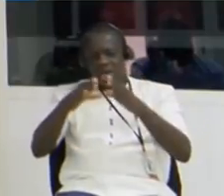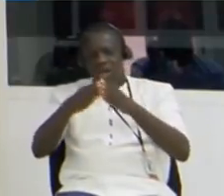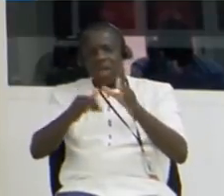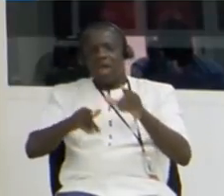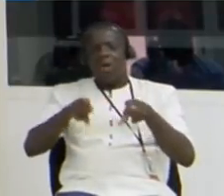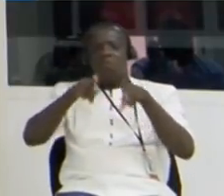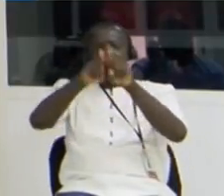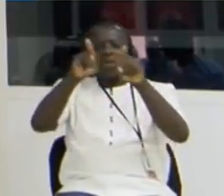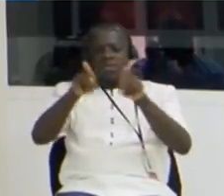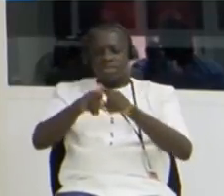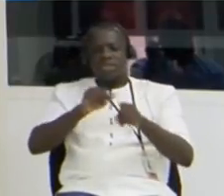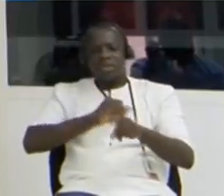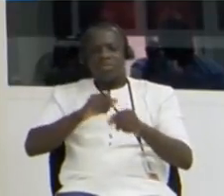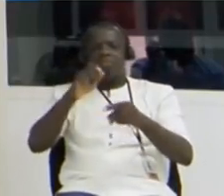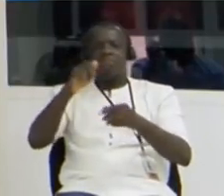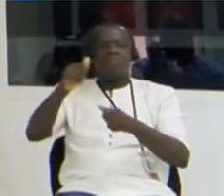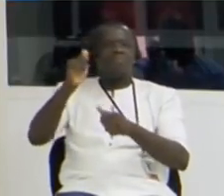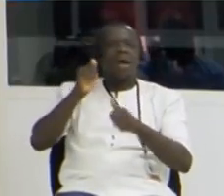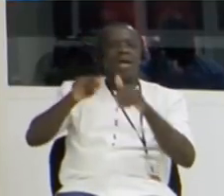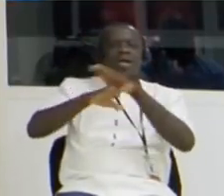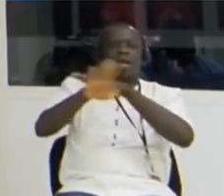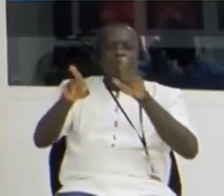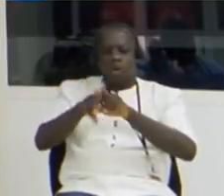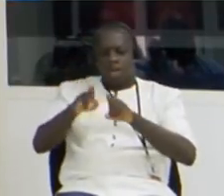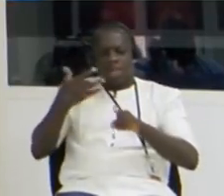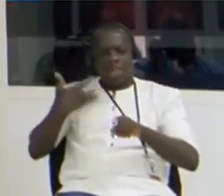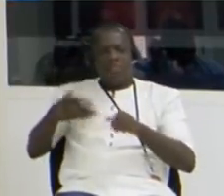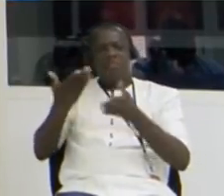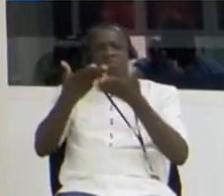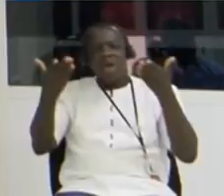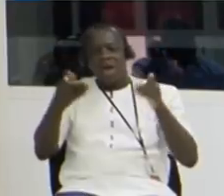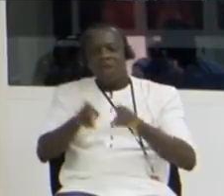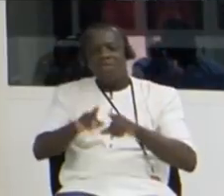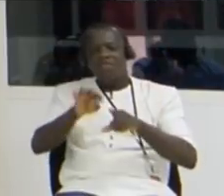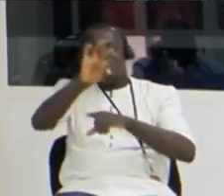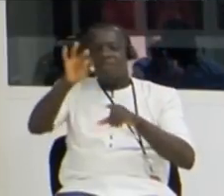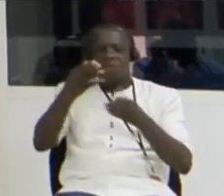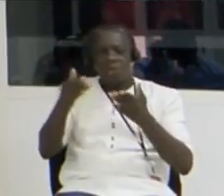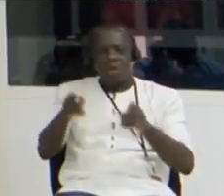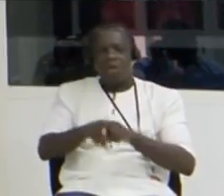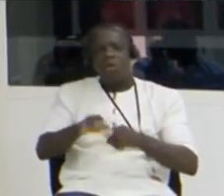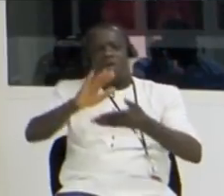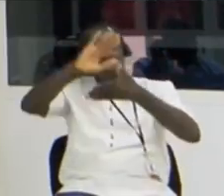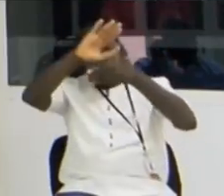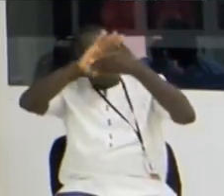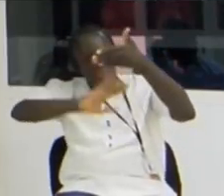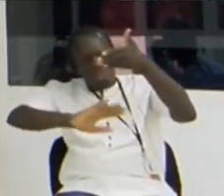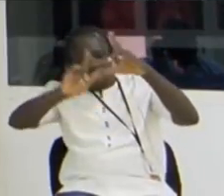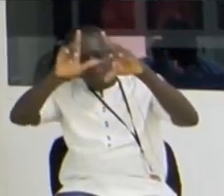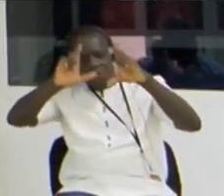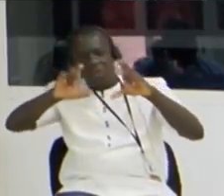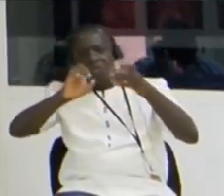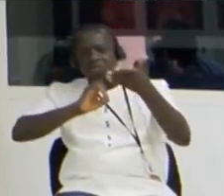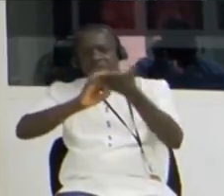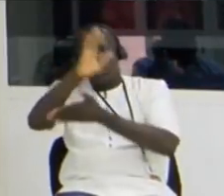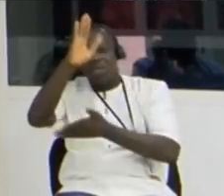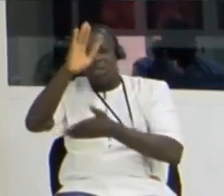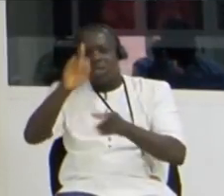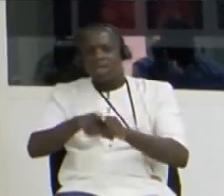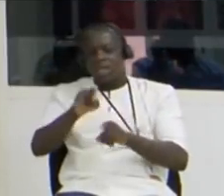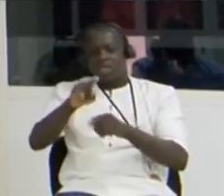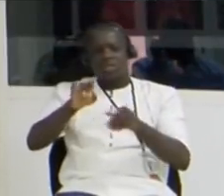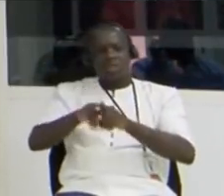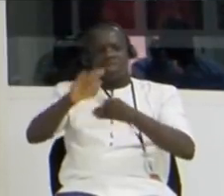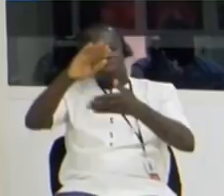yes, from the biodata of the girls, yes. Where did this request come from, the full-length photograph of these